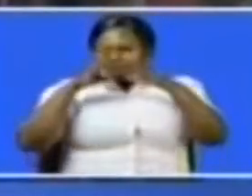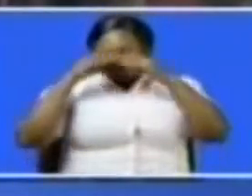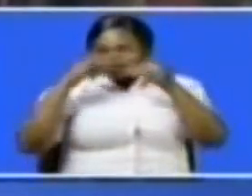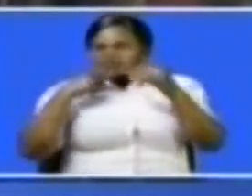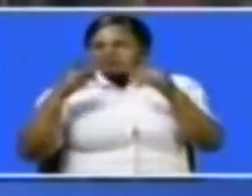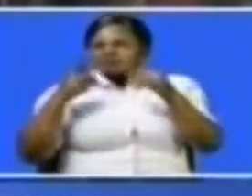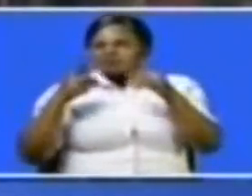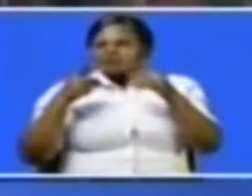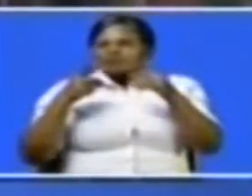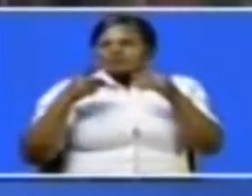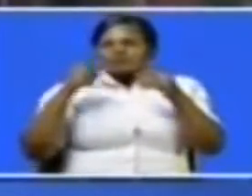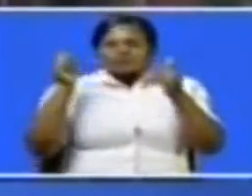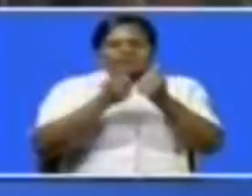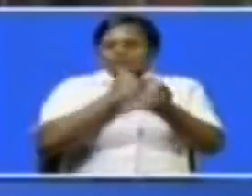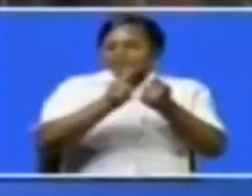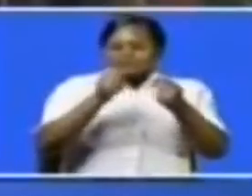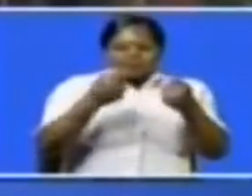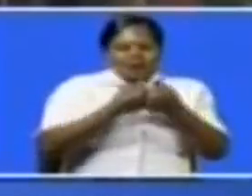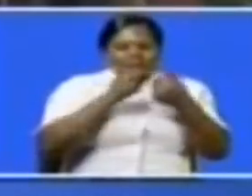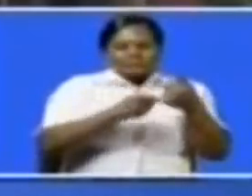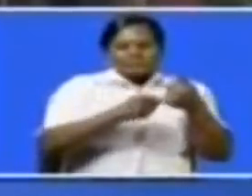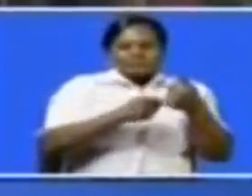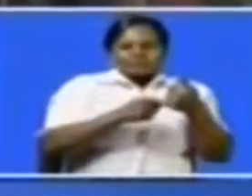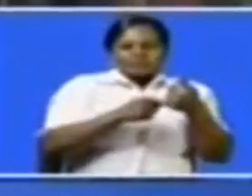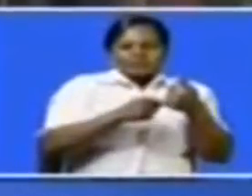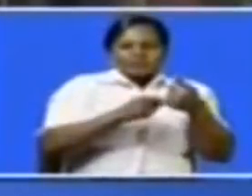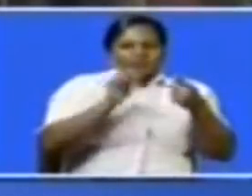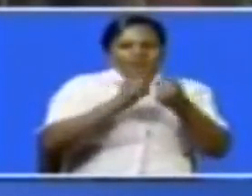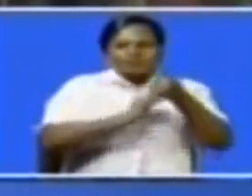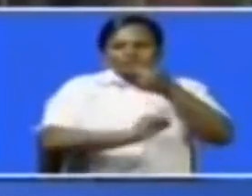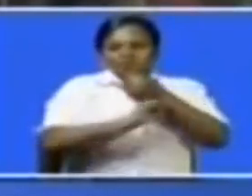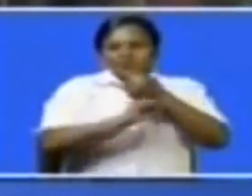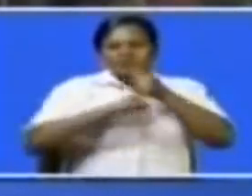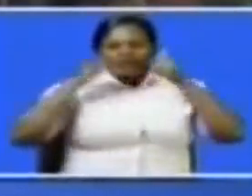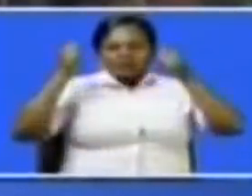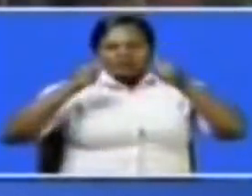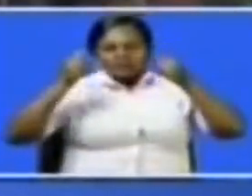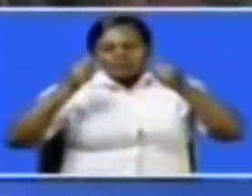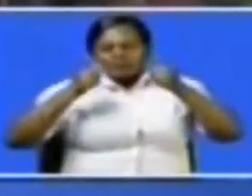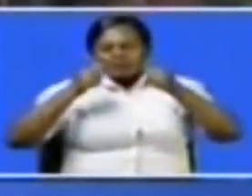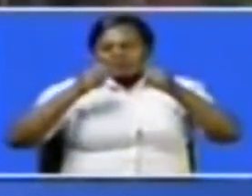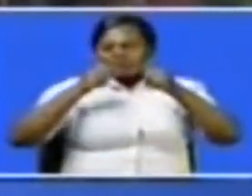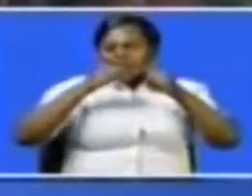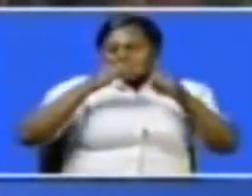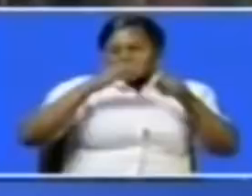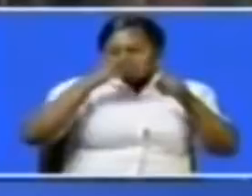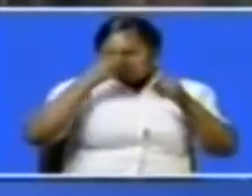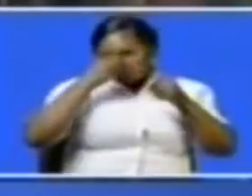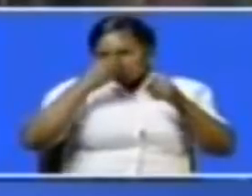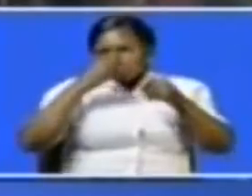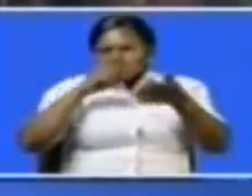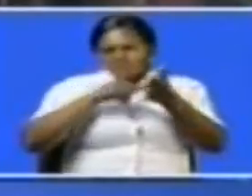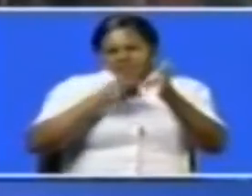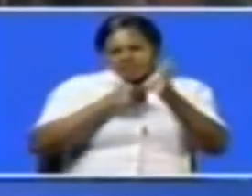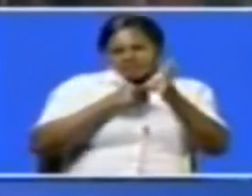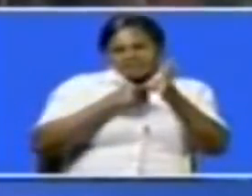said it is not going to be, or that he will not support and campaign for the deputy president. So we're finding